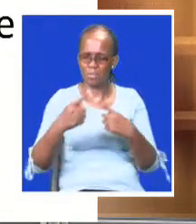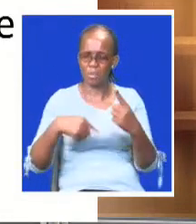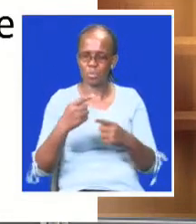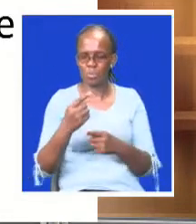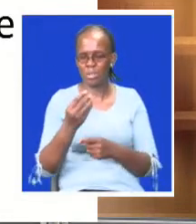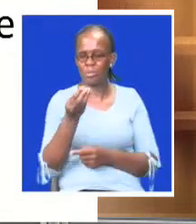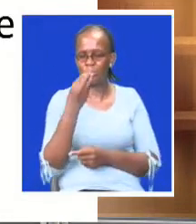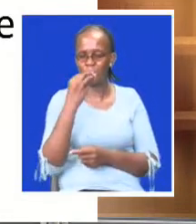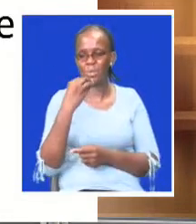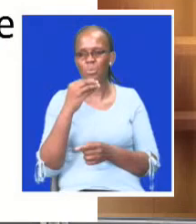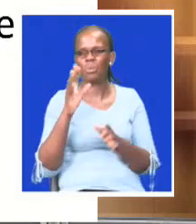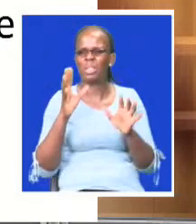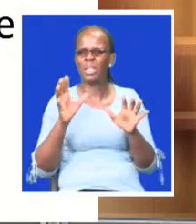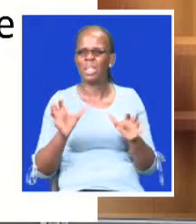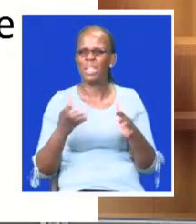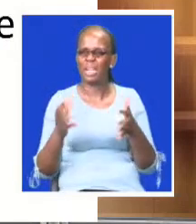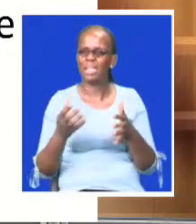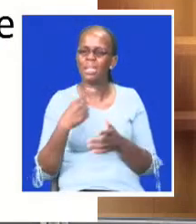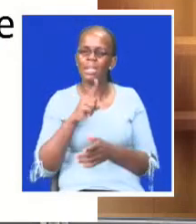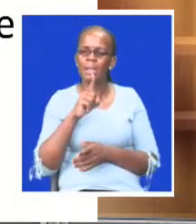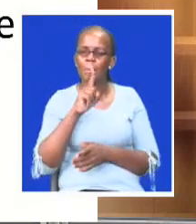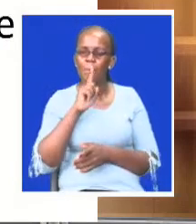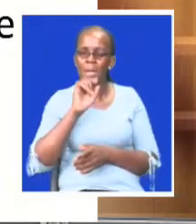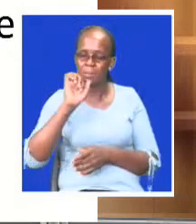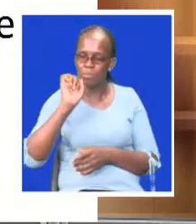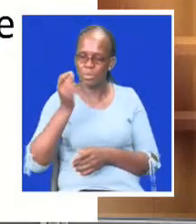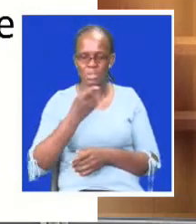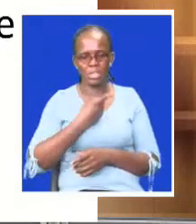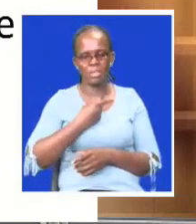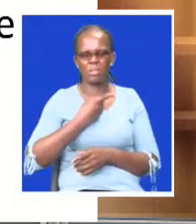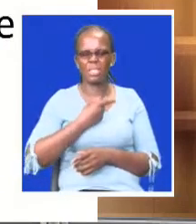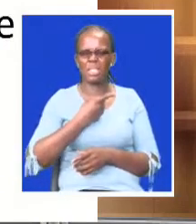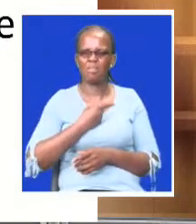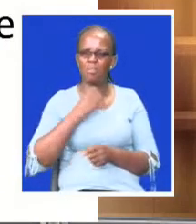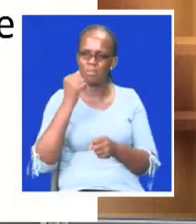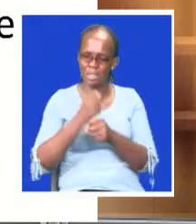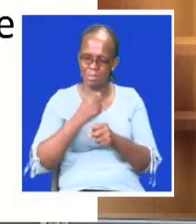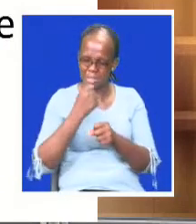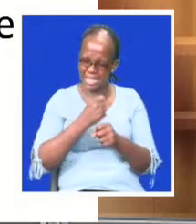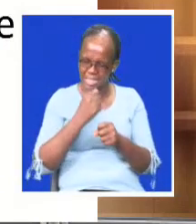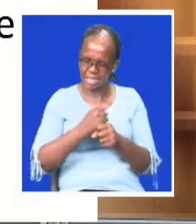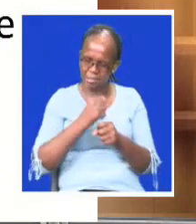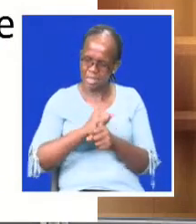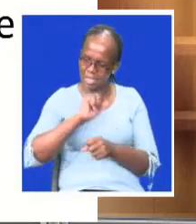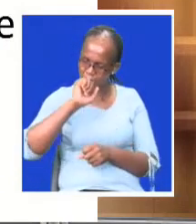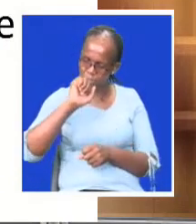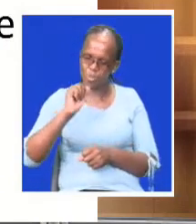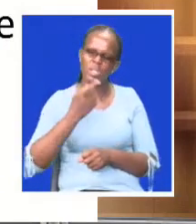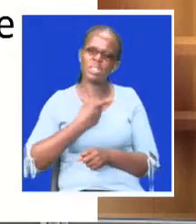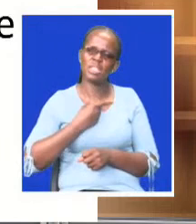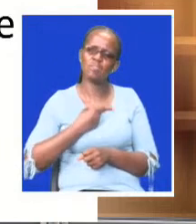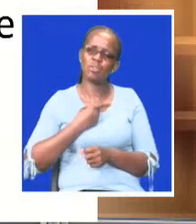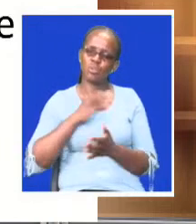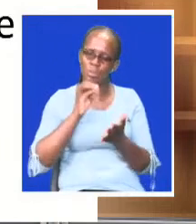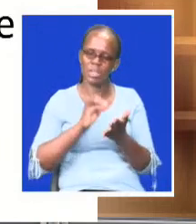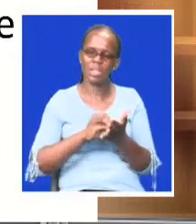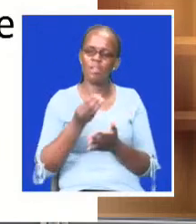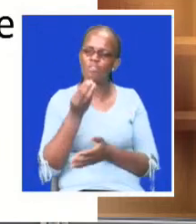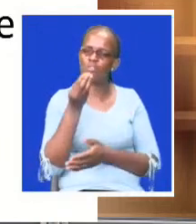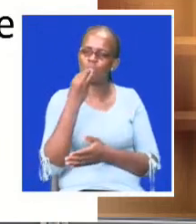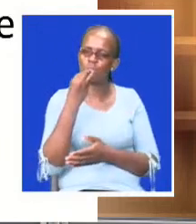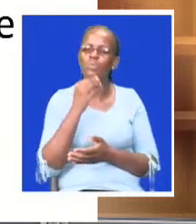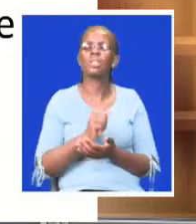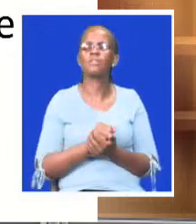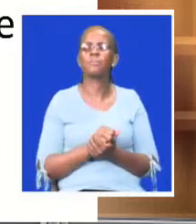garden, but they have to work hard for food. They will no longer eat from the